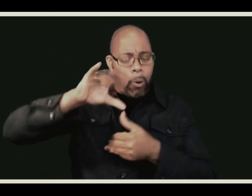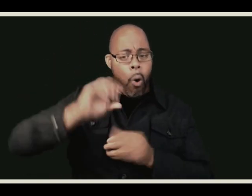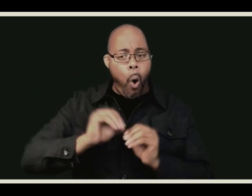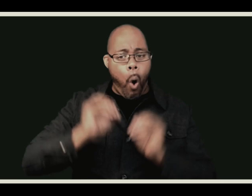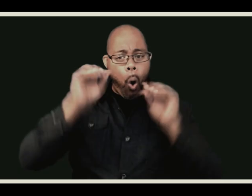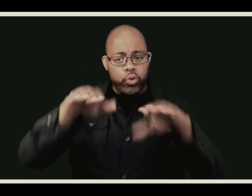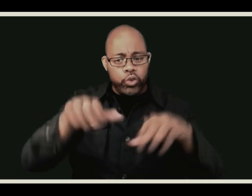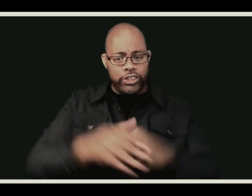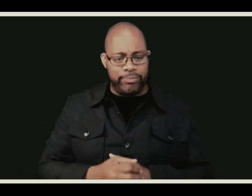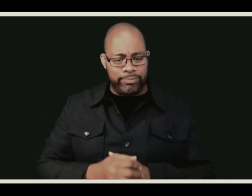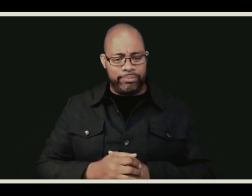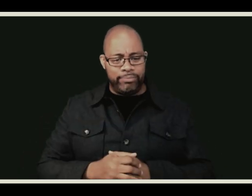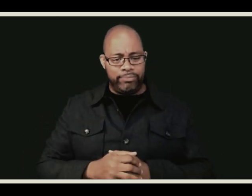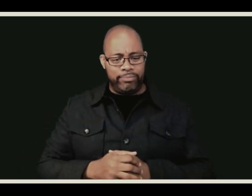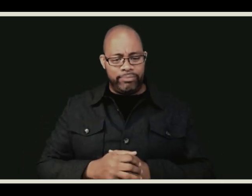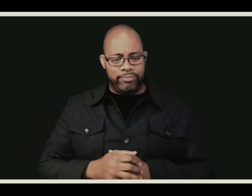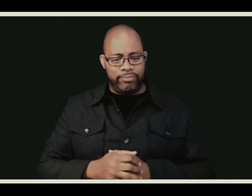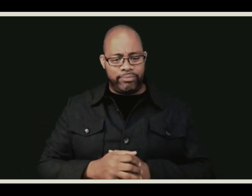ocean?